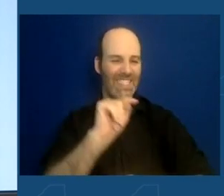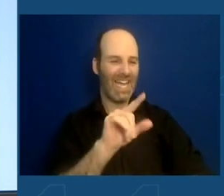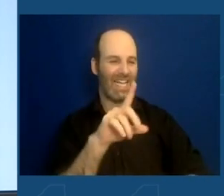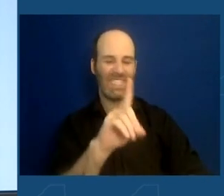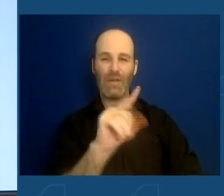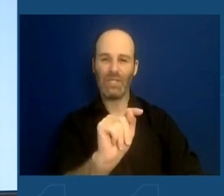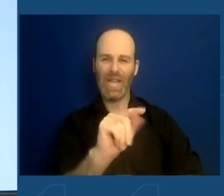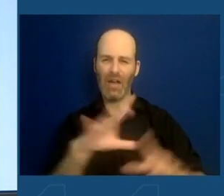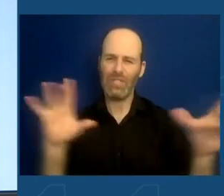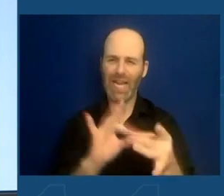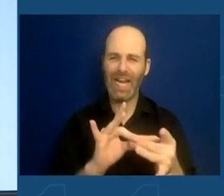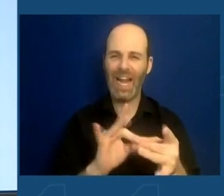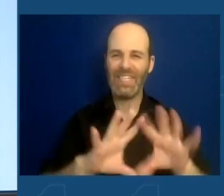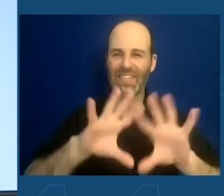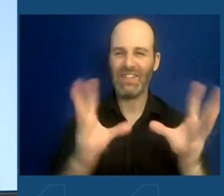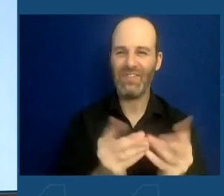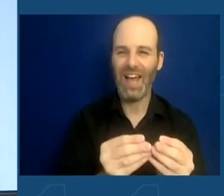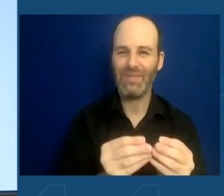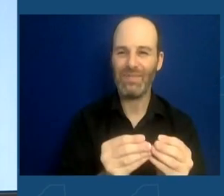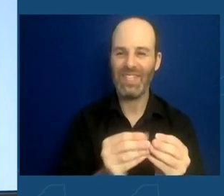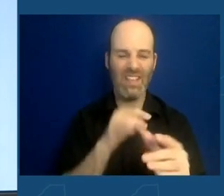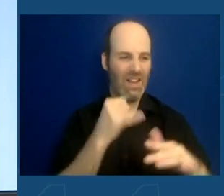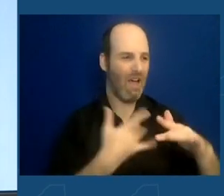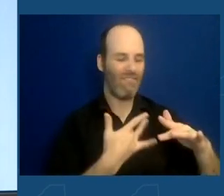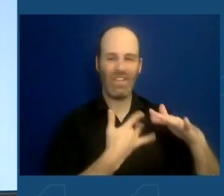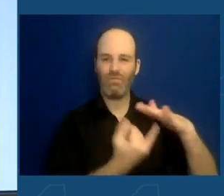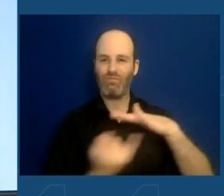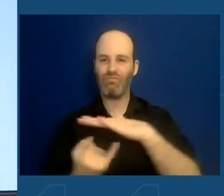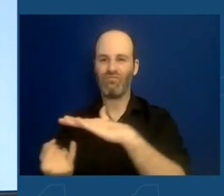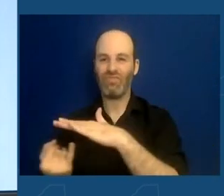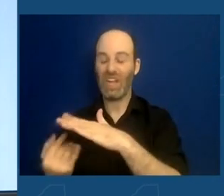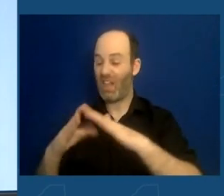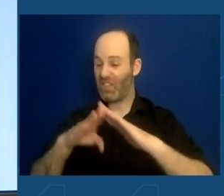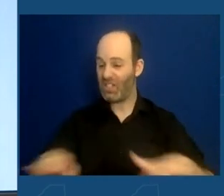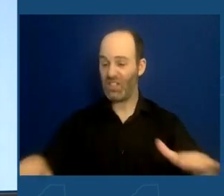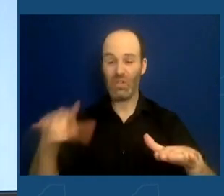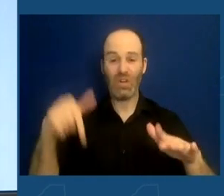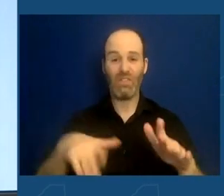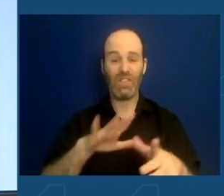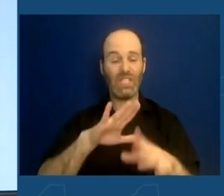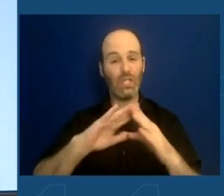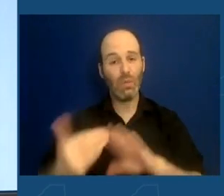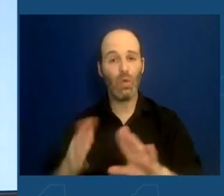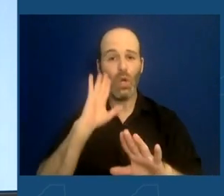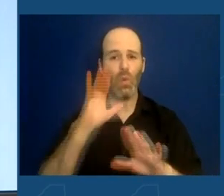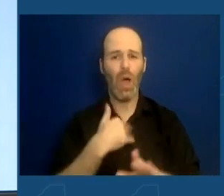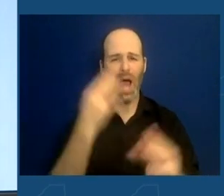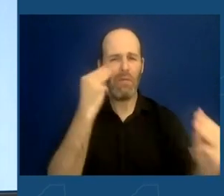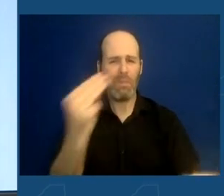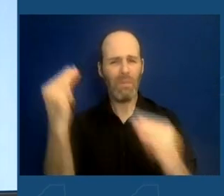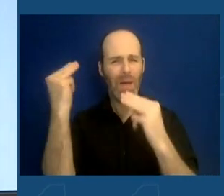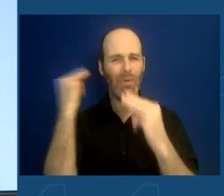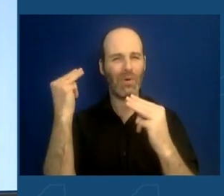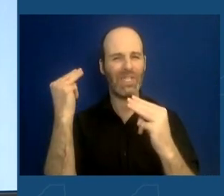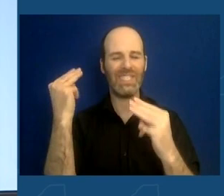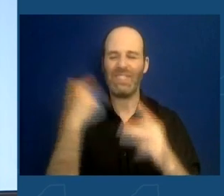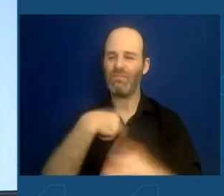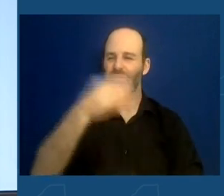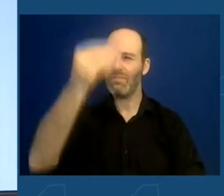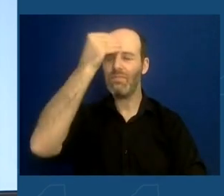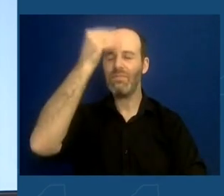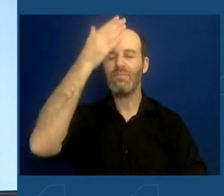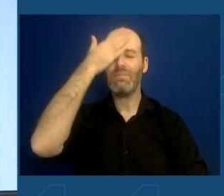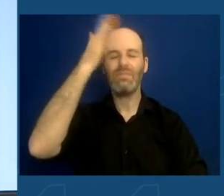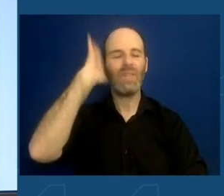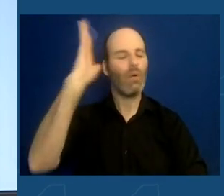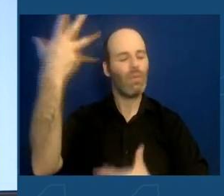together. You're giving the children of this community memories that are part of who they are forever. That's